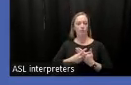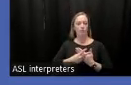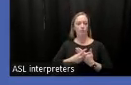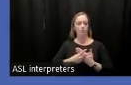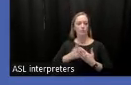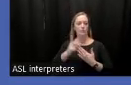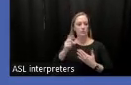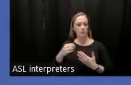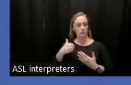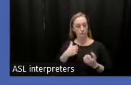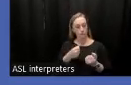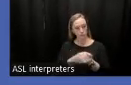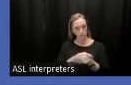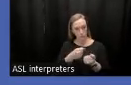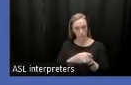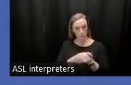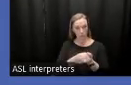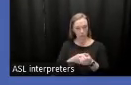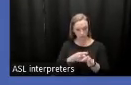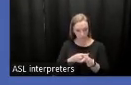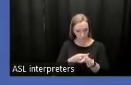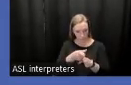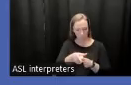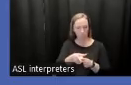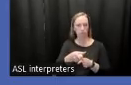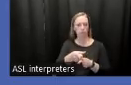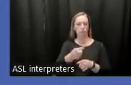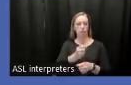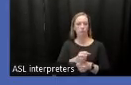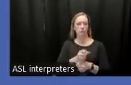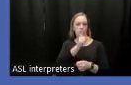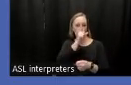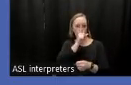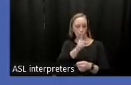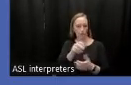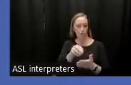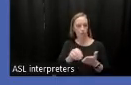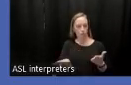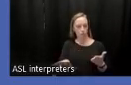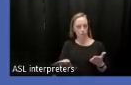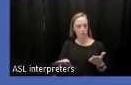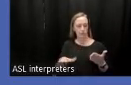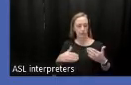have supports to make sure that students have